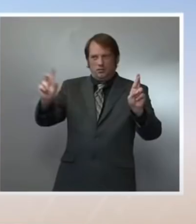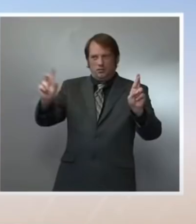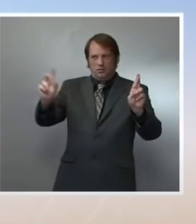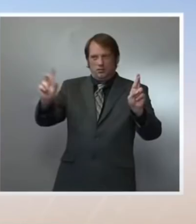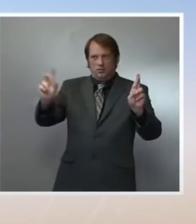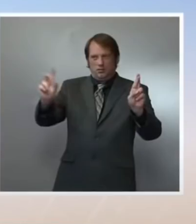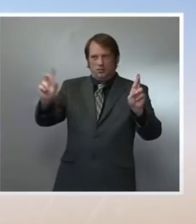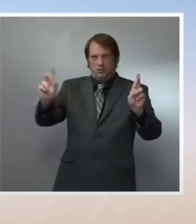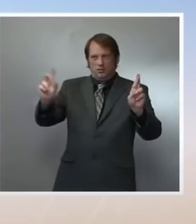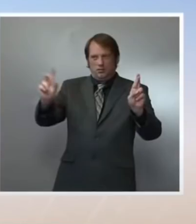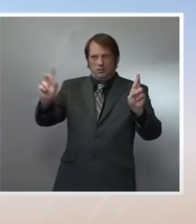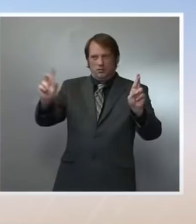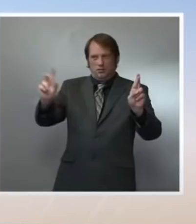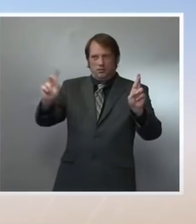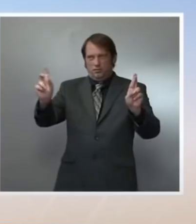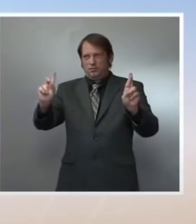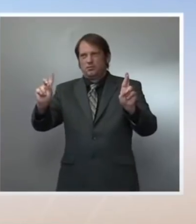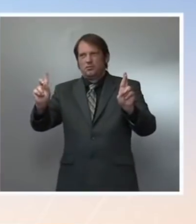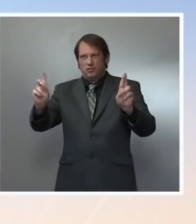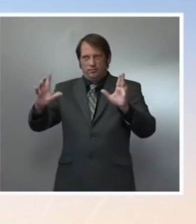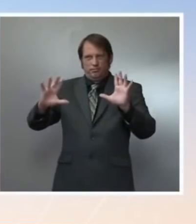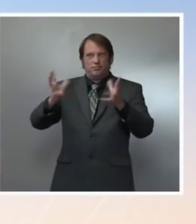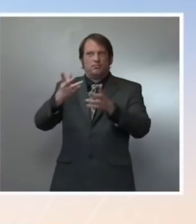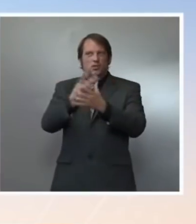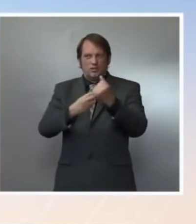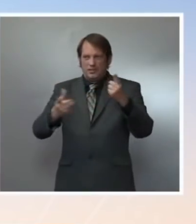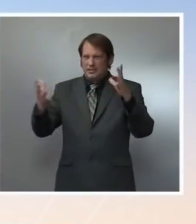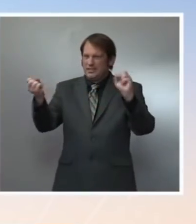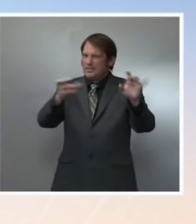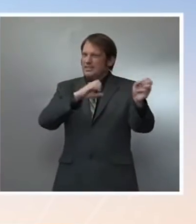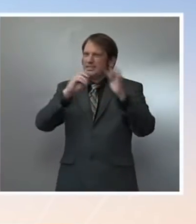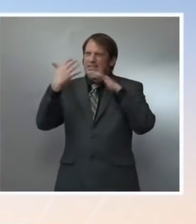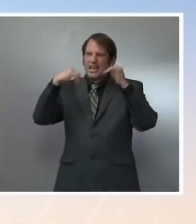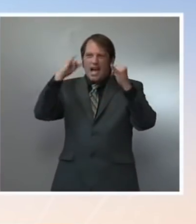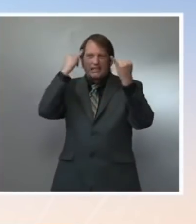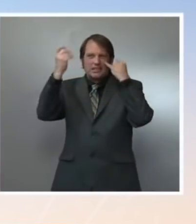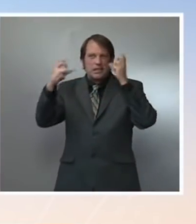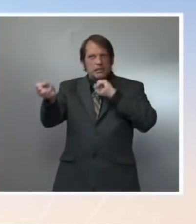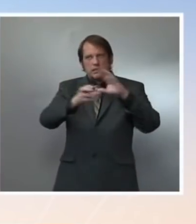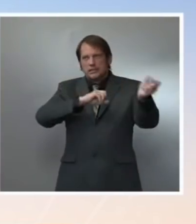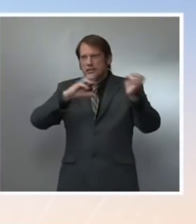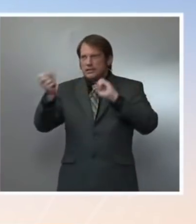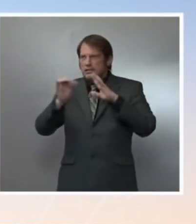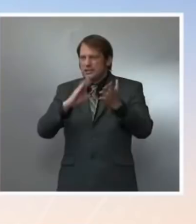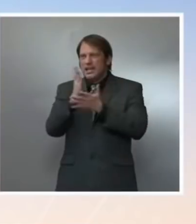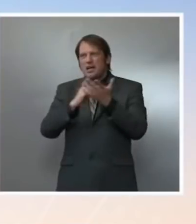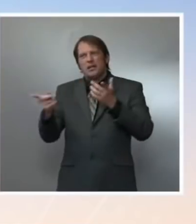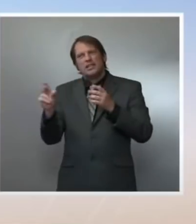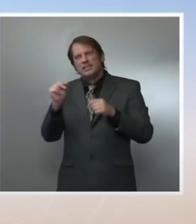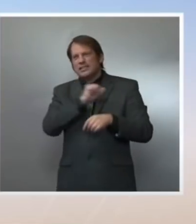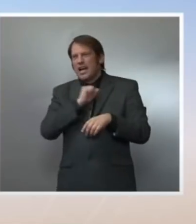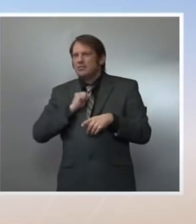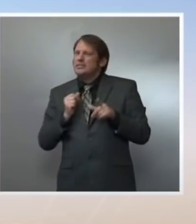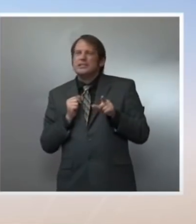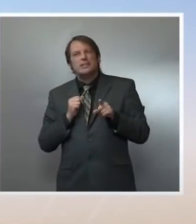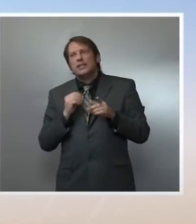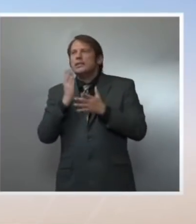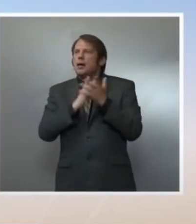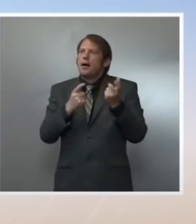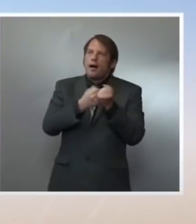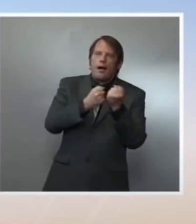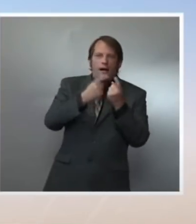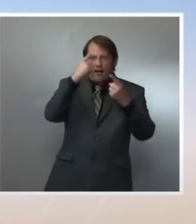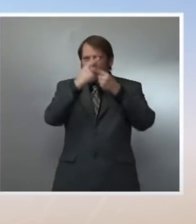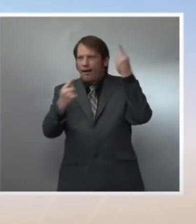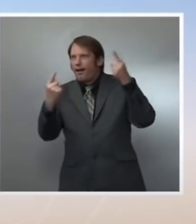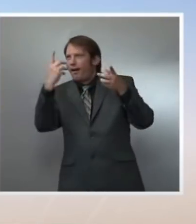and, you know, maybe if she'll make it clear. Let's listen in. Kuhn, of course, is a close ally of the president, but there are a lot of different proposals out there. So,